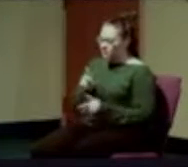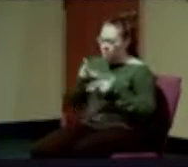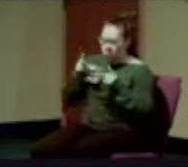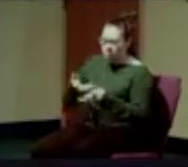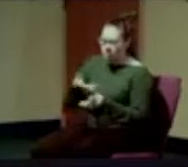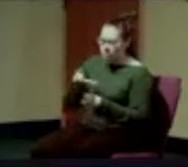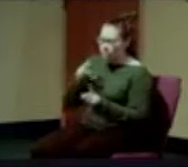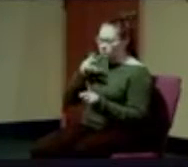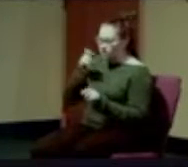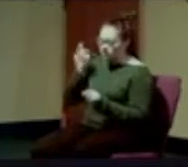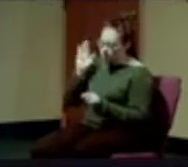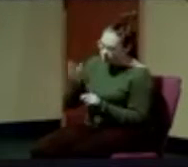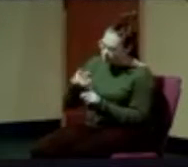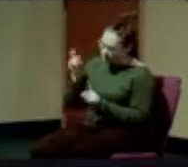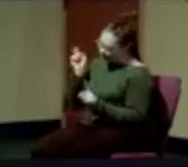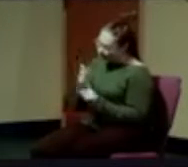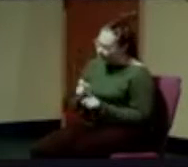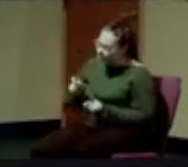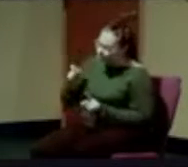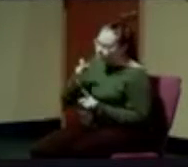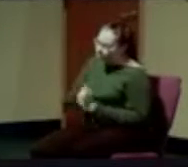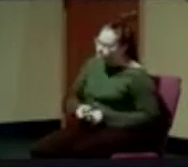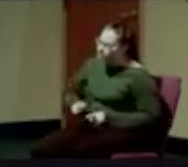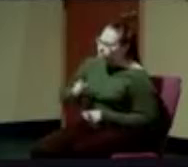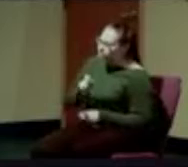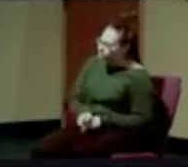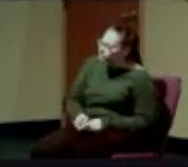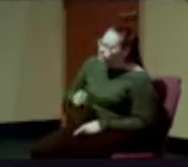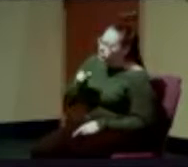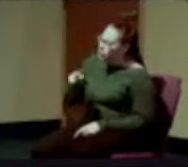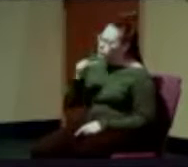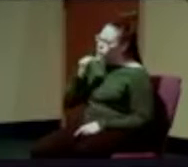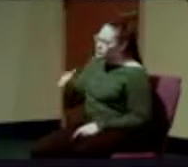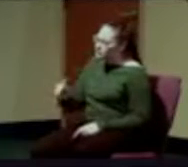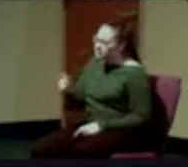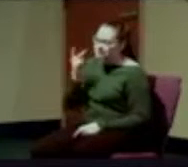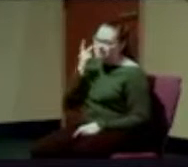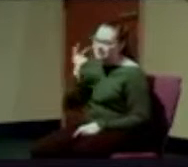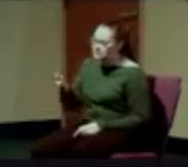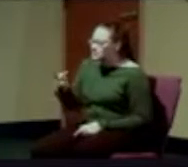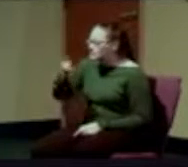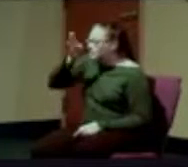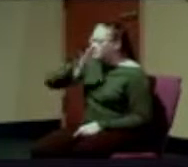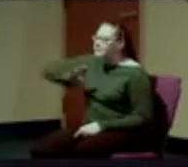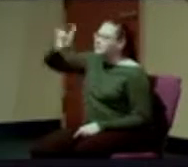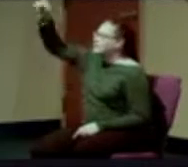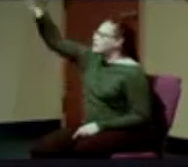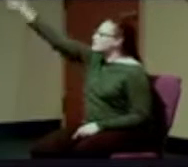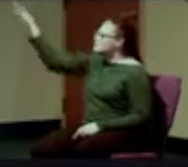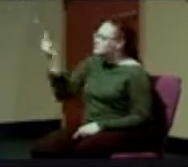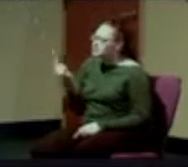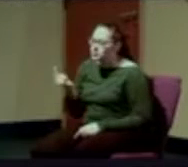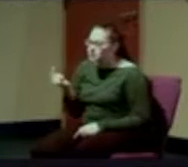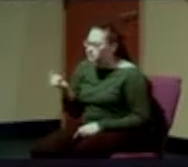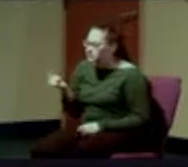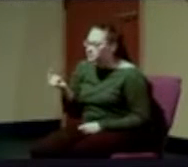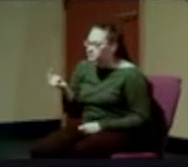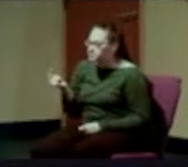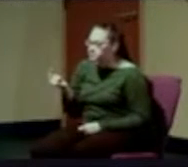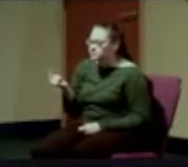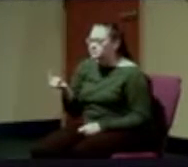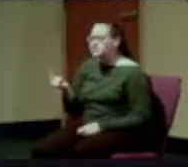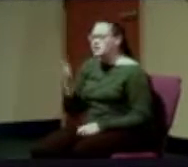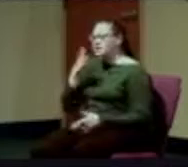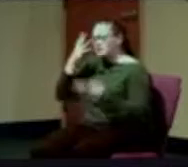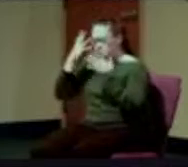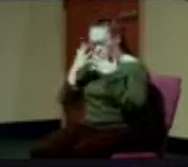did not recognize the time of God's coming." Jesus has just told the people in Jerusalem that a tragedy is coming